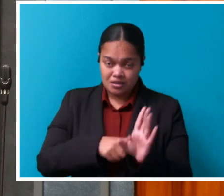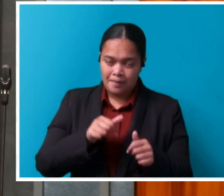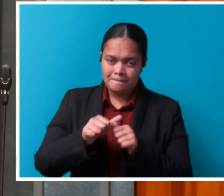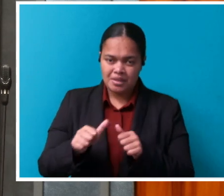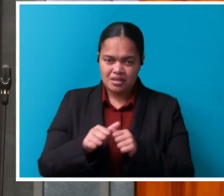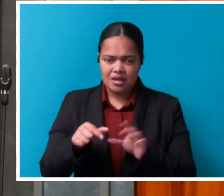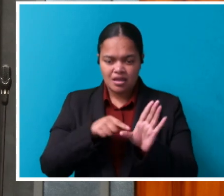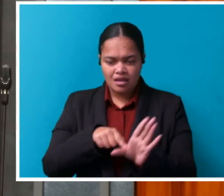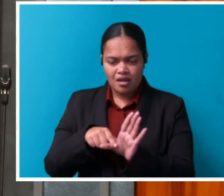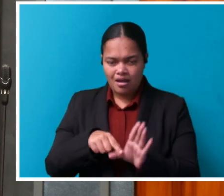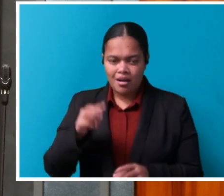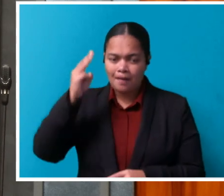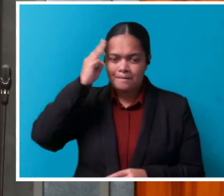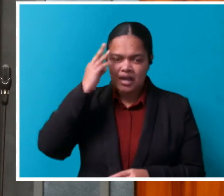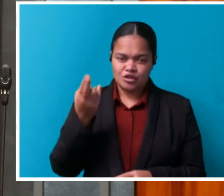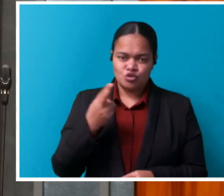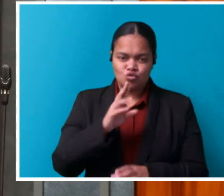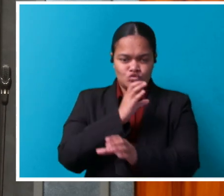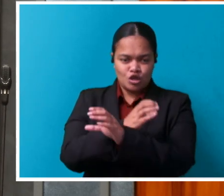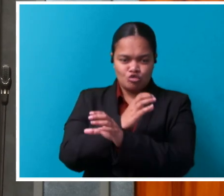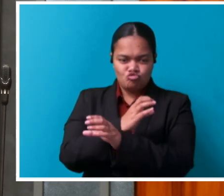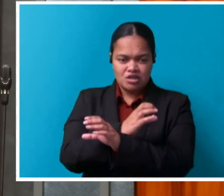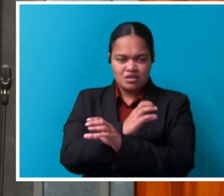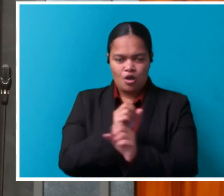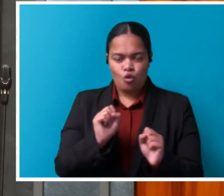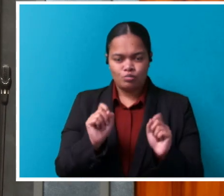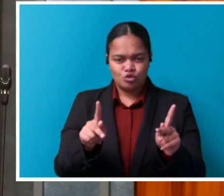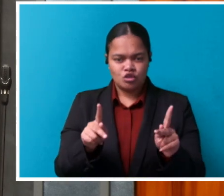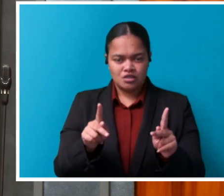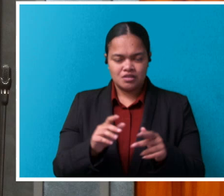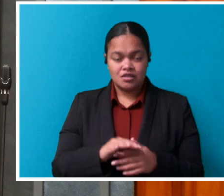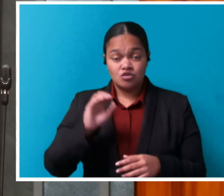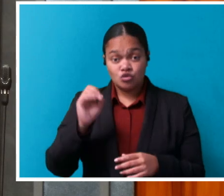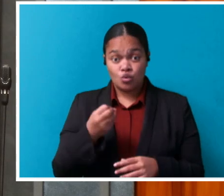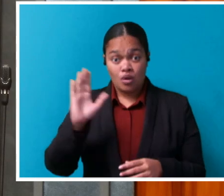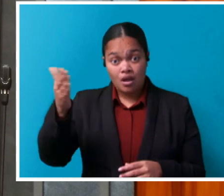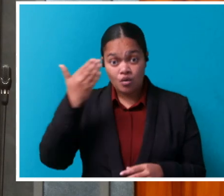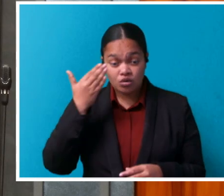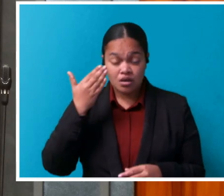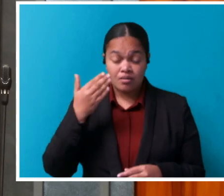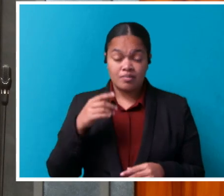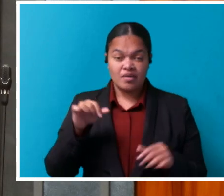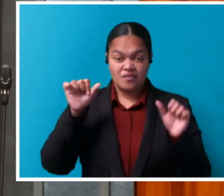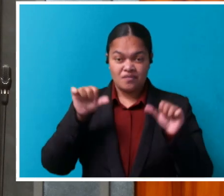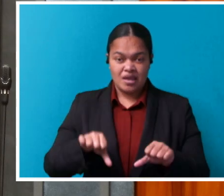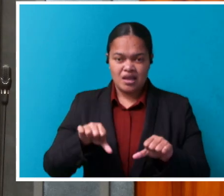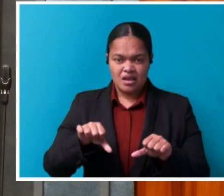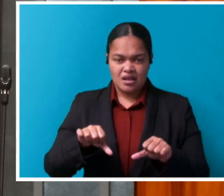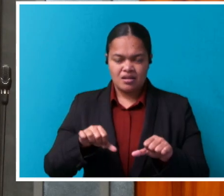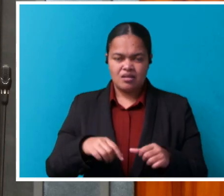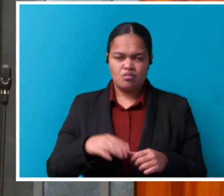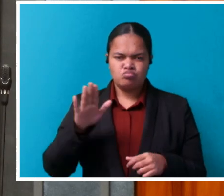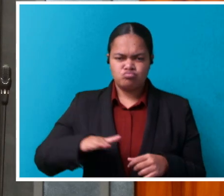young minds to career opportunities. The intended outcome is to reduce failure rates, poor pass